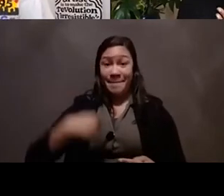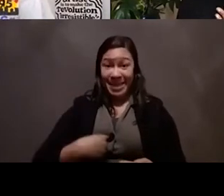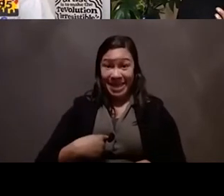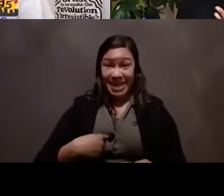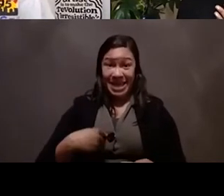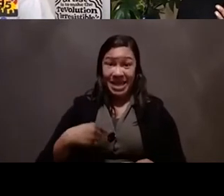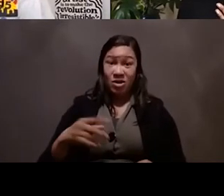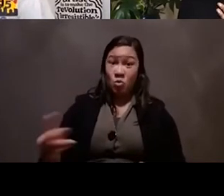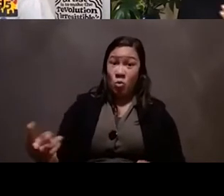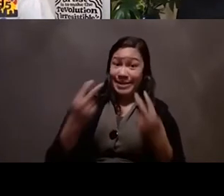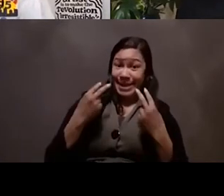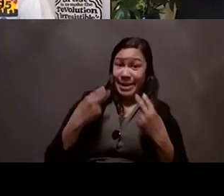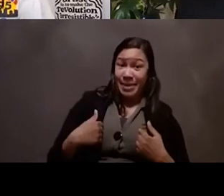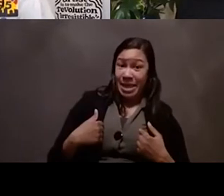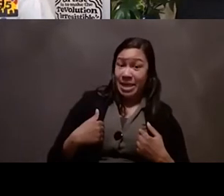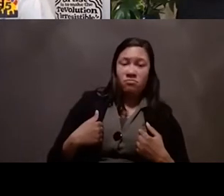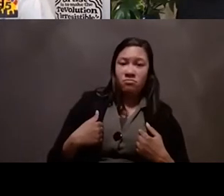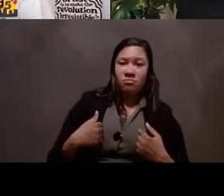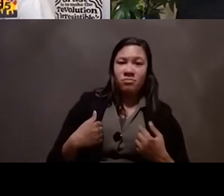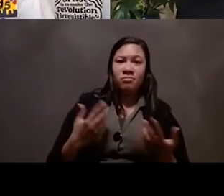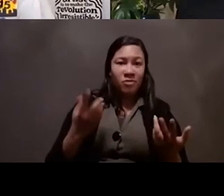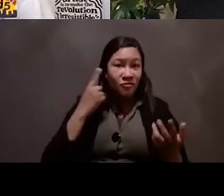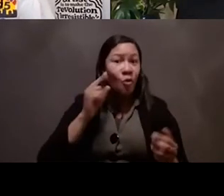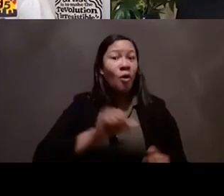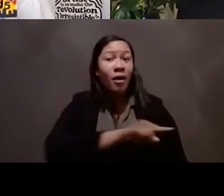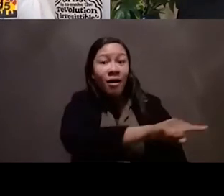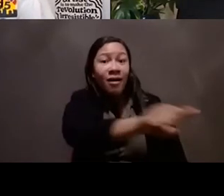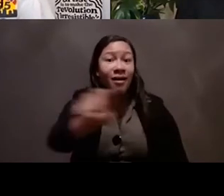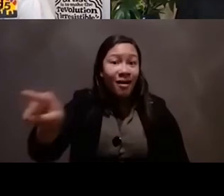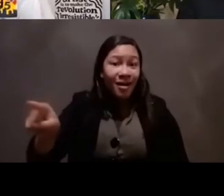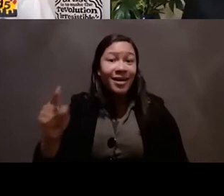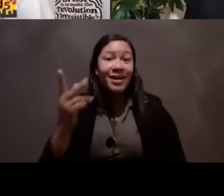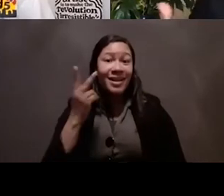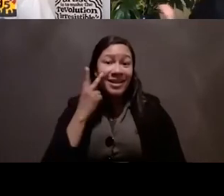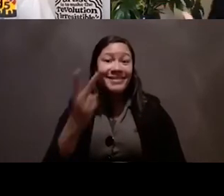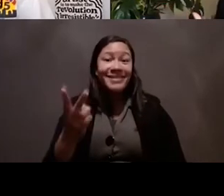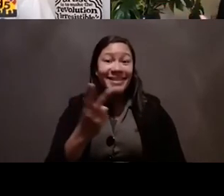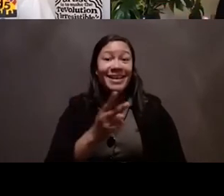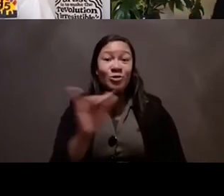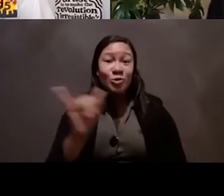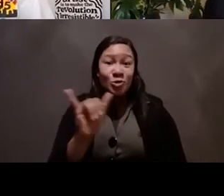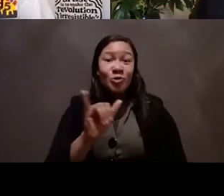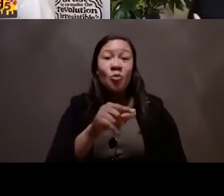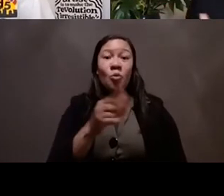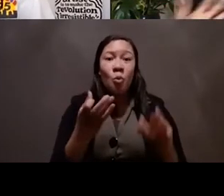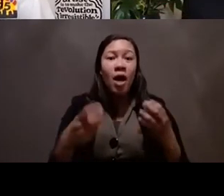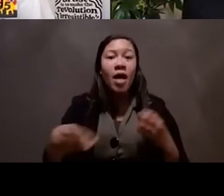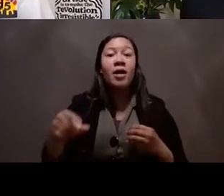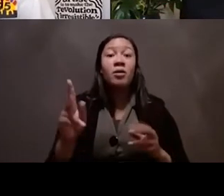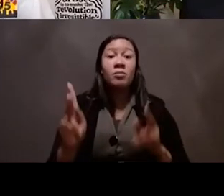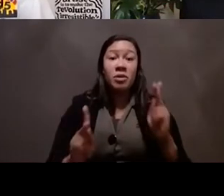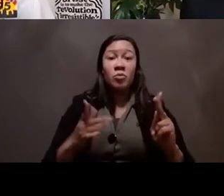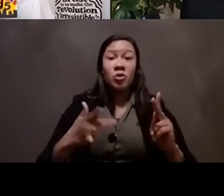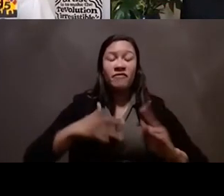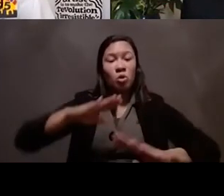for folks, for other folks to also have a feeling of being seen. I'm not